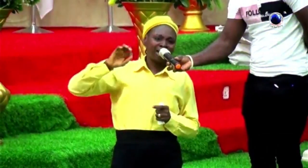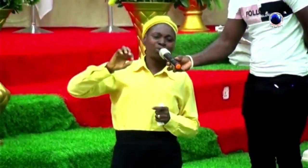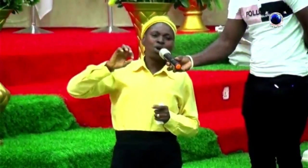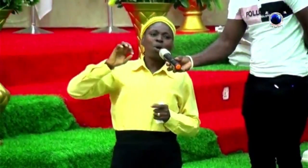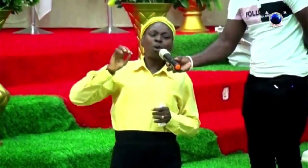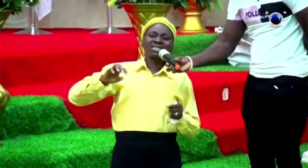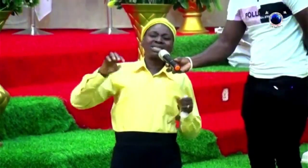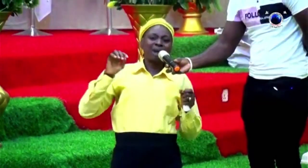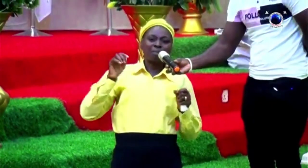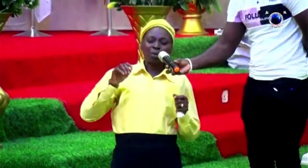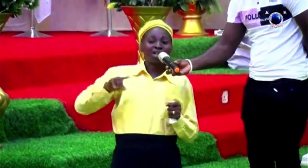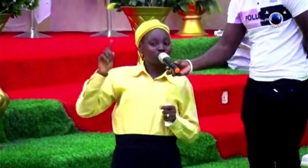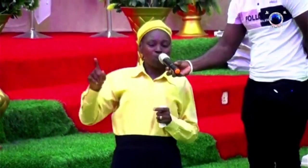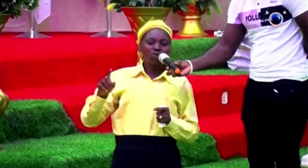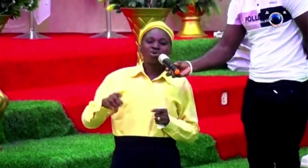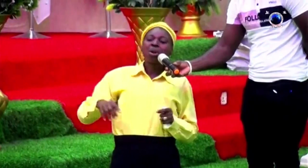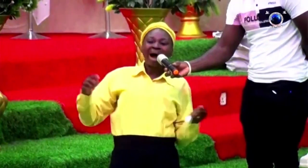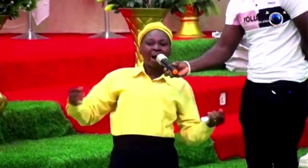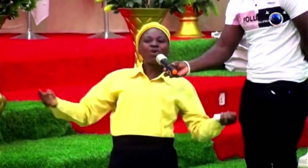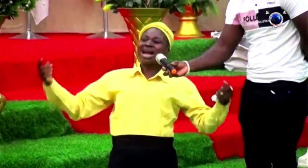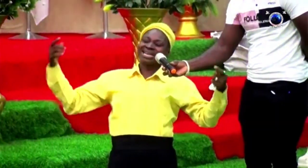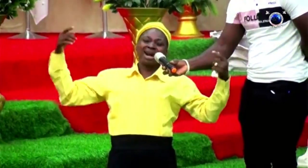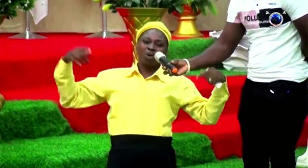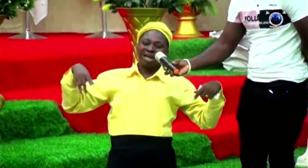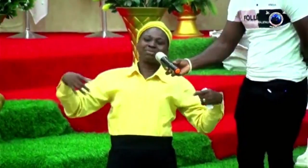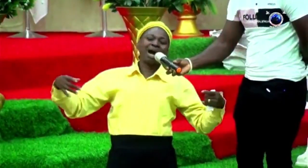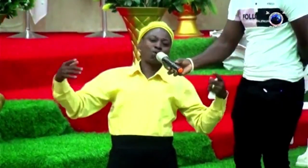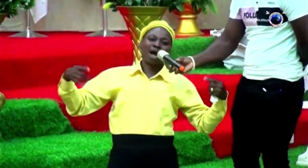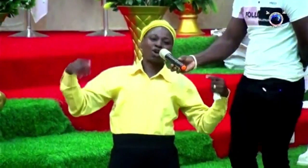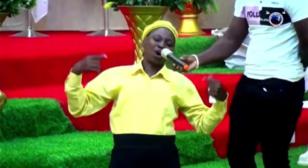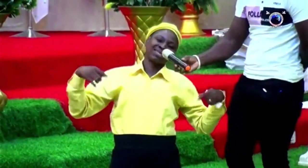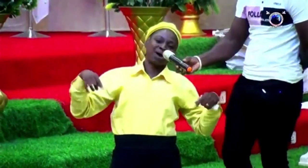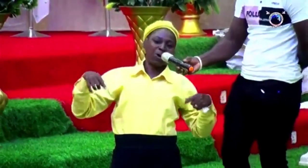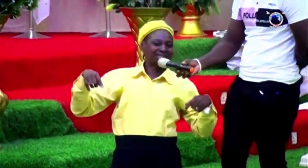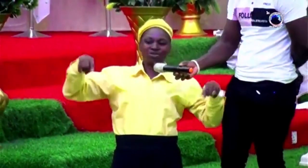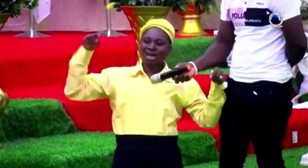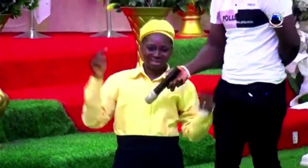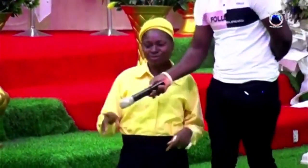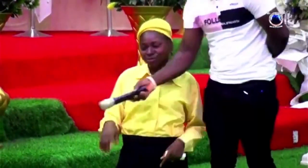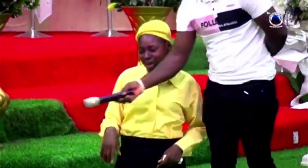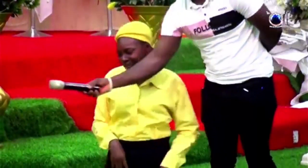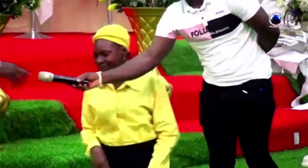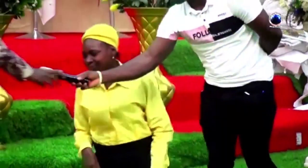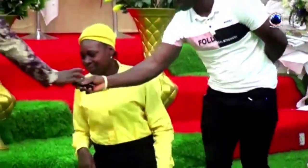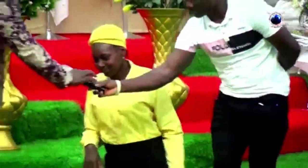mi lenu mo si ni igbagbo pe yi to ku ma mu eri ewo ti ma ko atoko ati awo wa si bi wa se